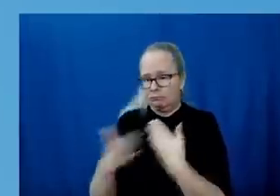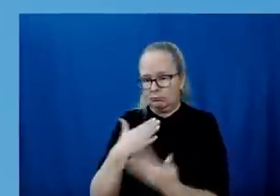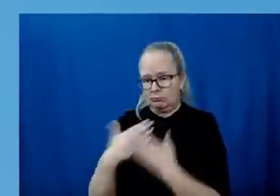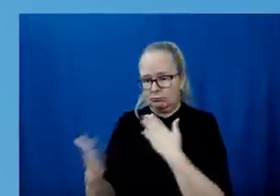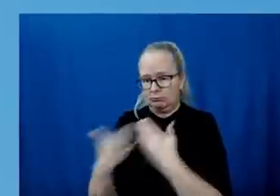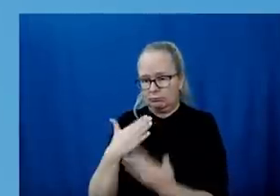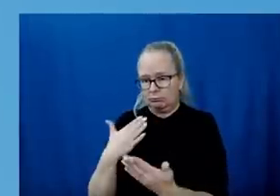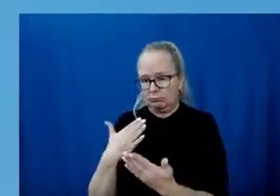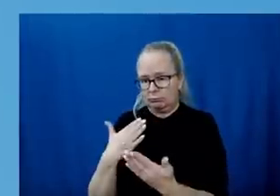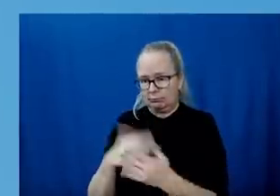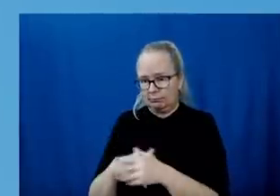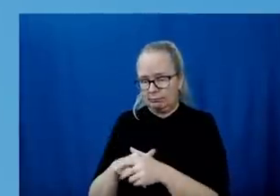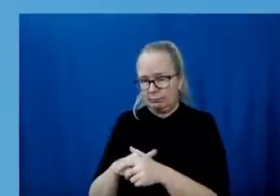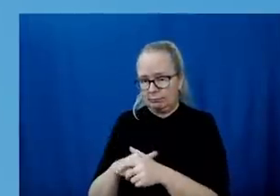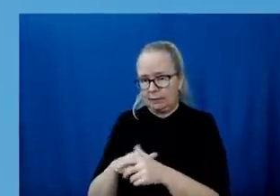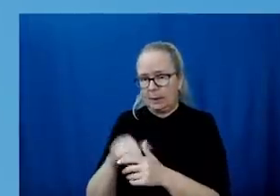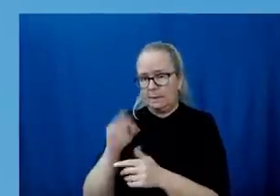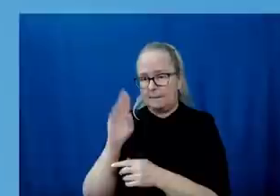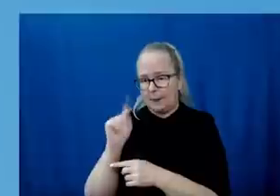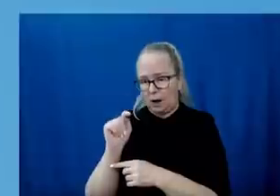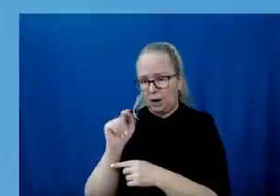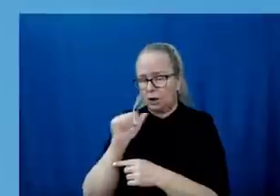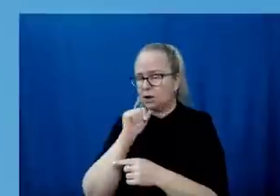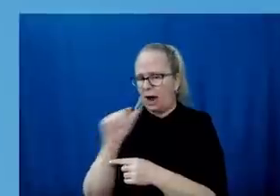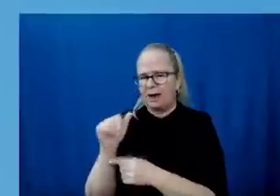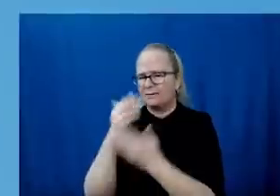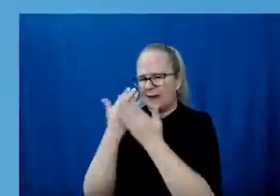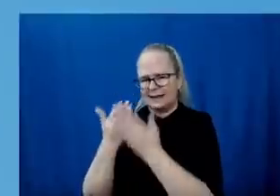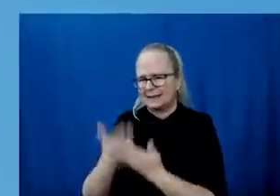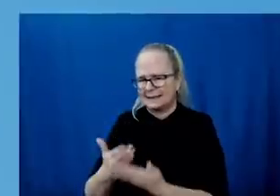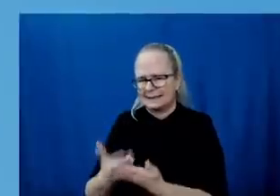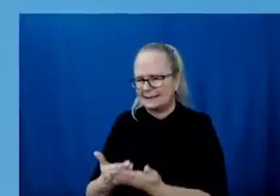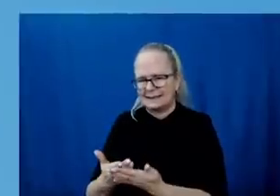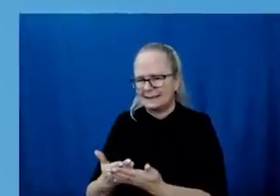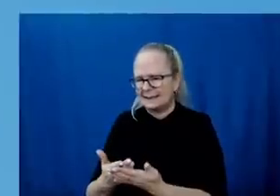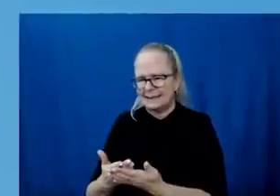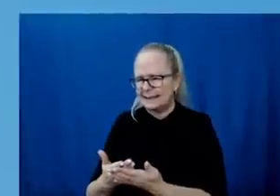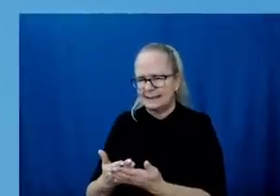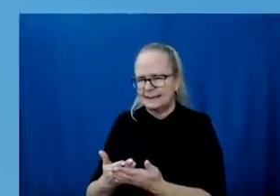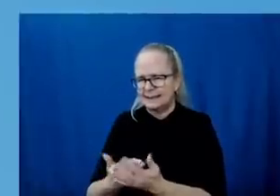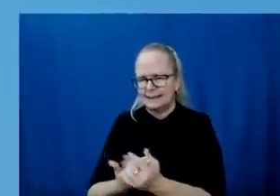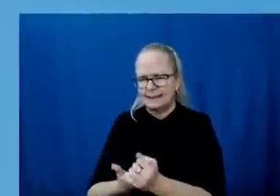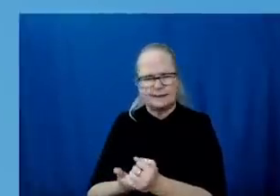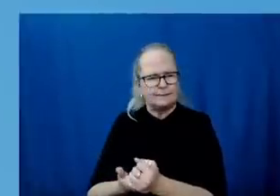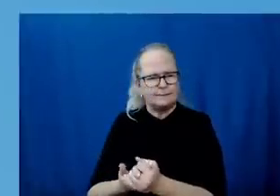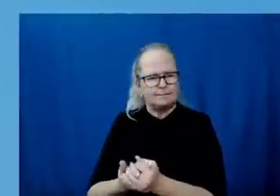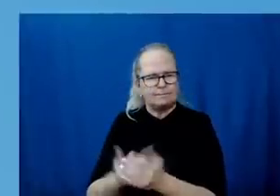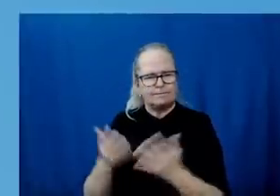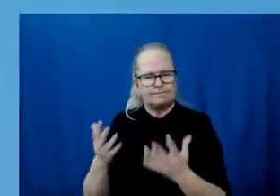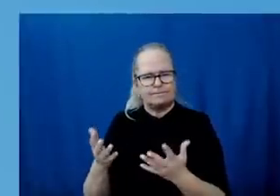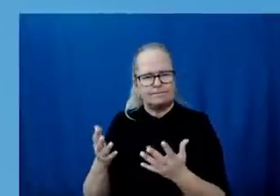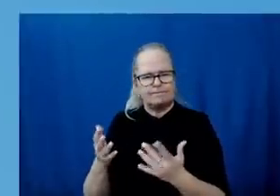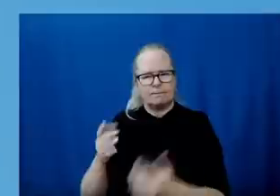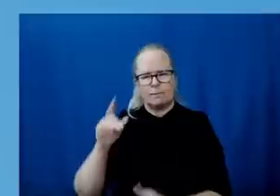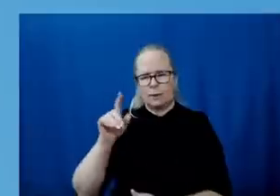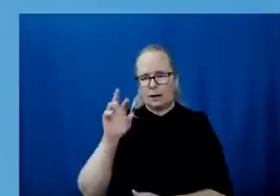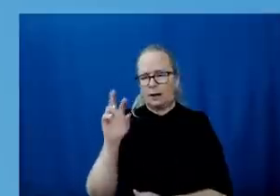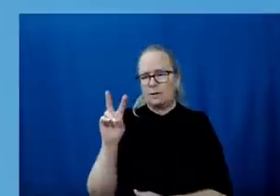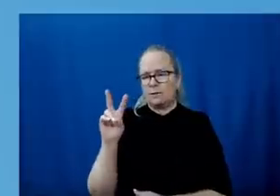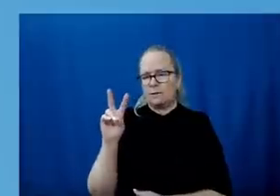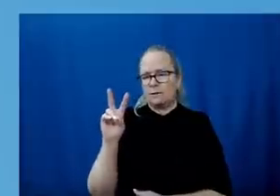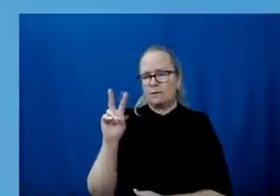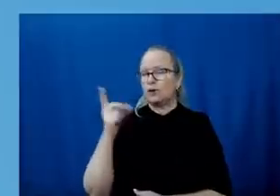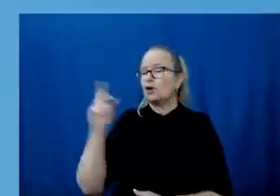a rectal sample. But they haven't necessarily been validated in that mechanism. Certainly